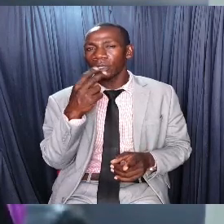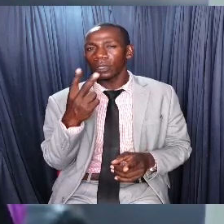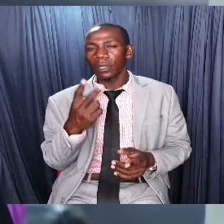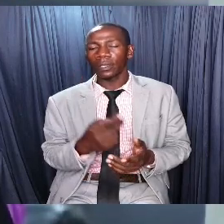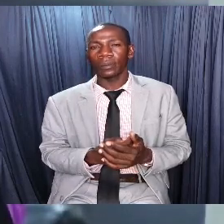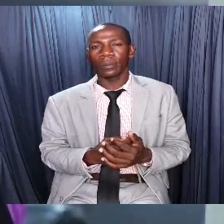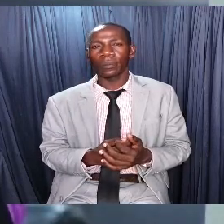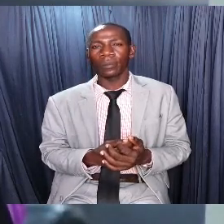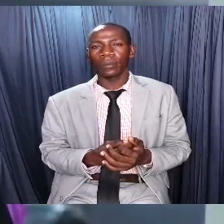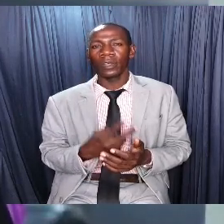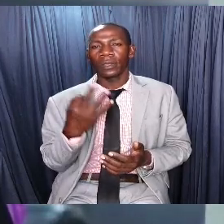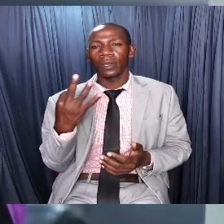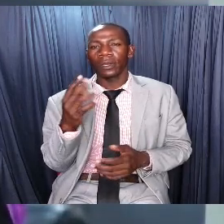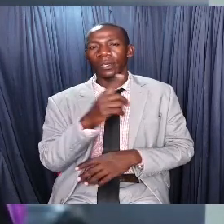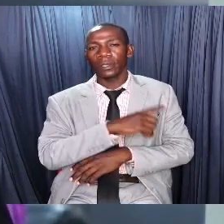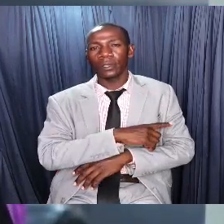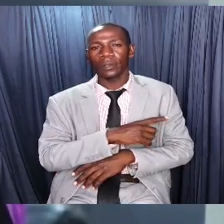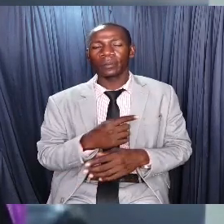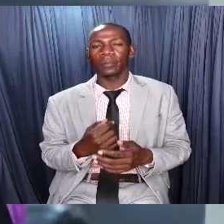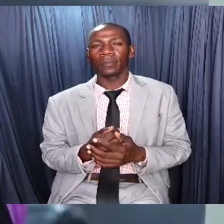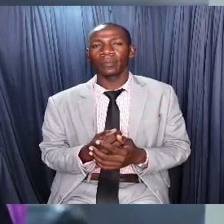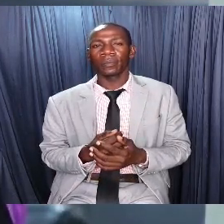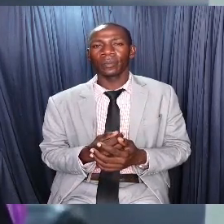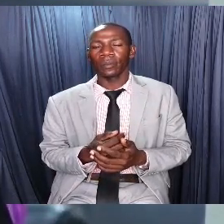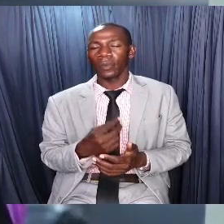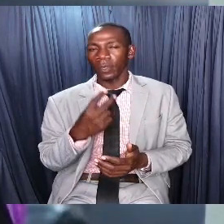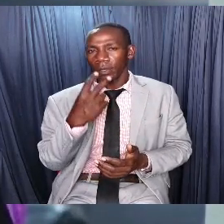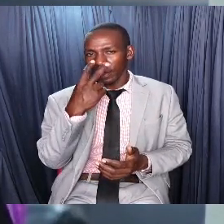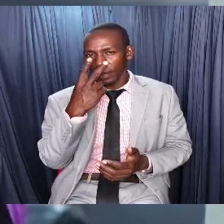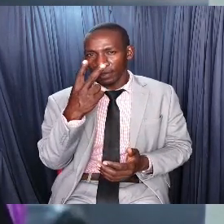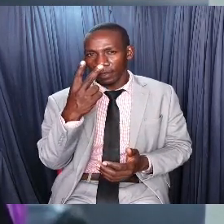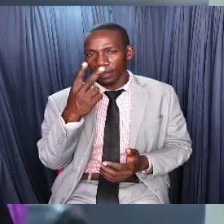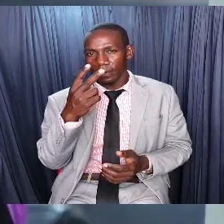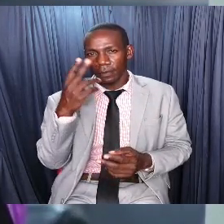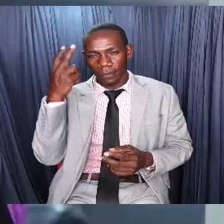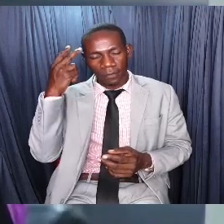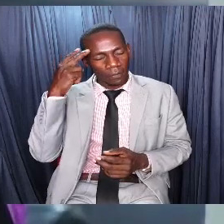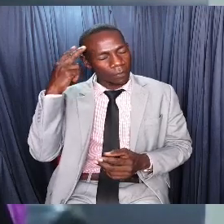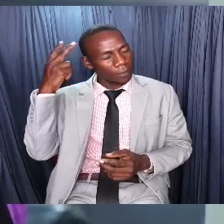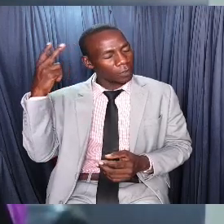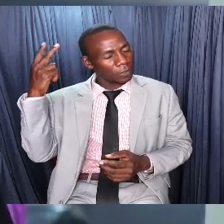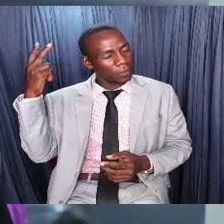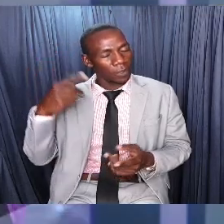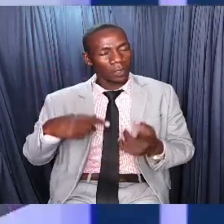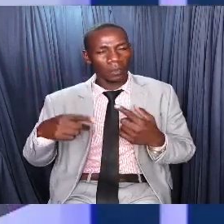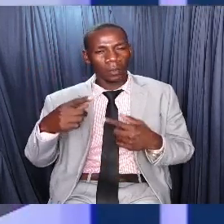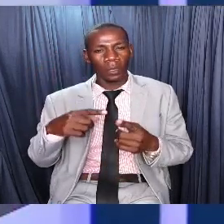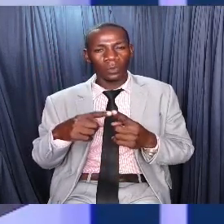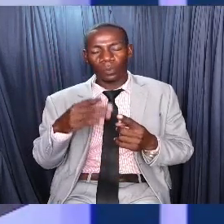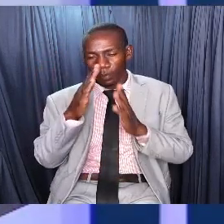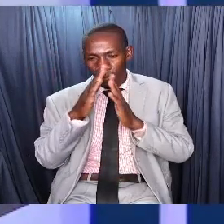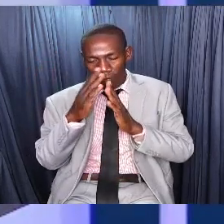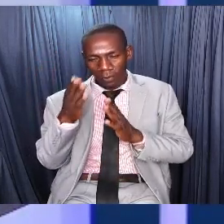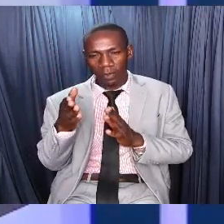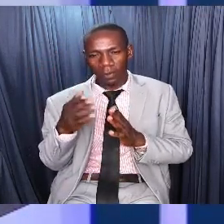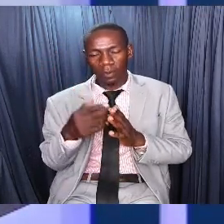see. Siku tatu. 3 days. Ndio akaona maono usiku. Then he saw a vision at night. One coming. Amuombe. To pray